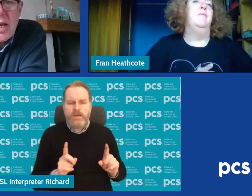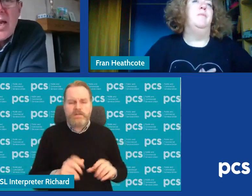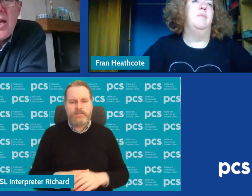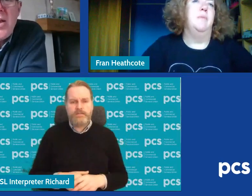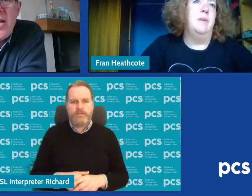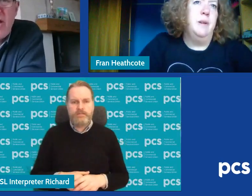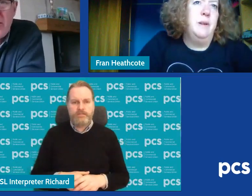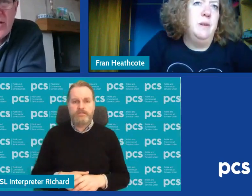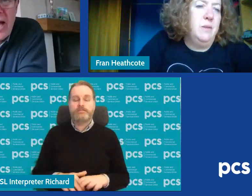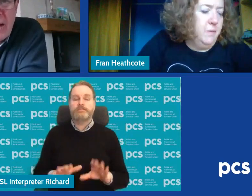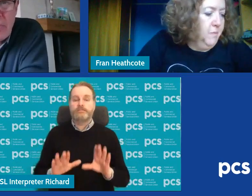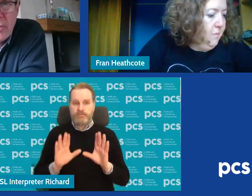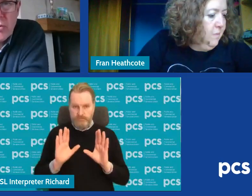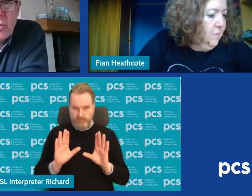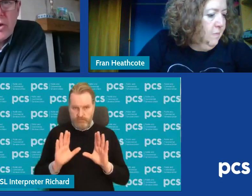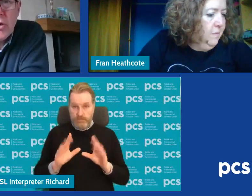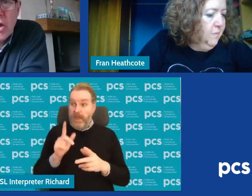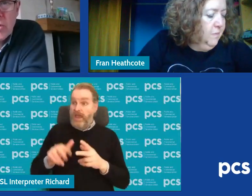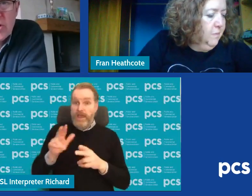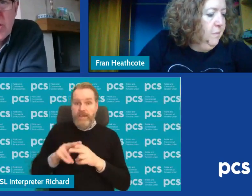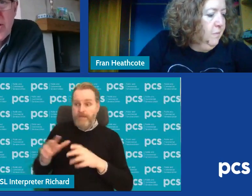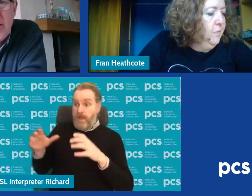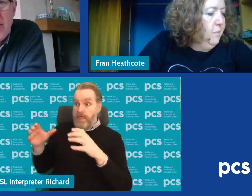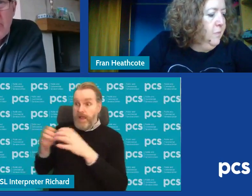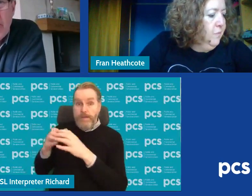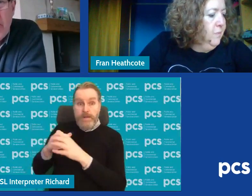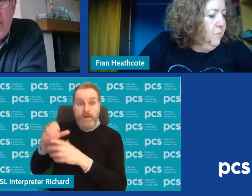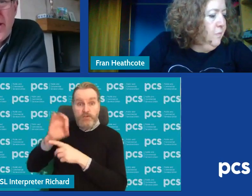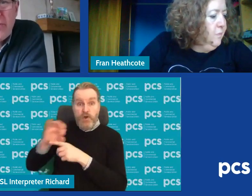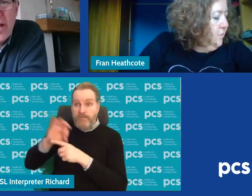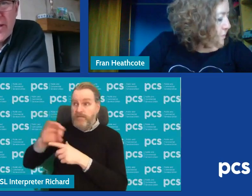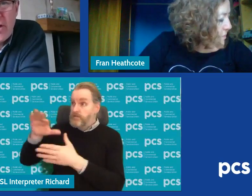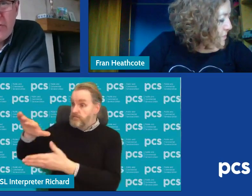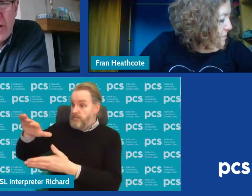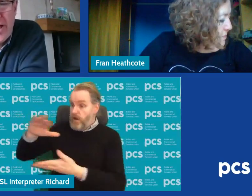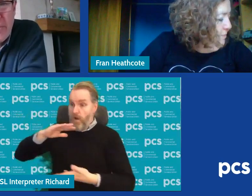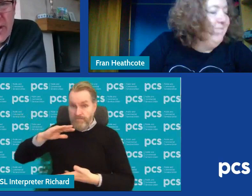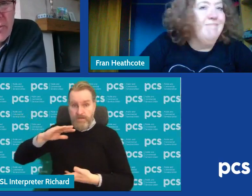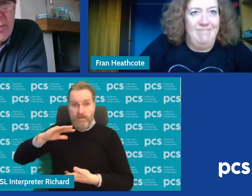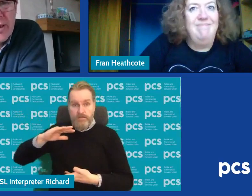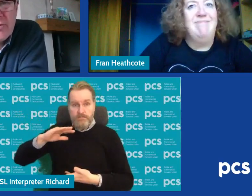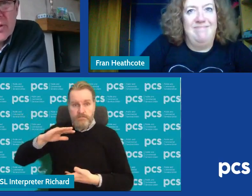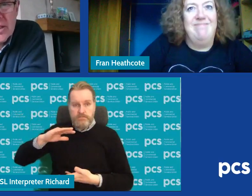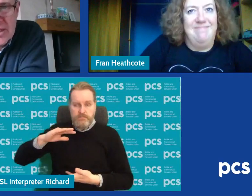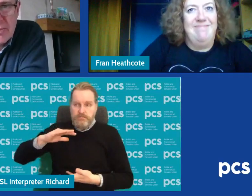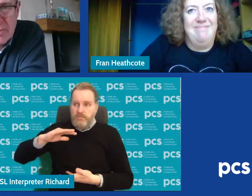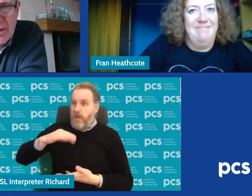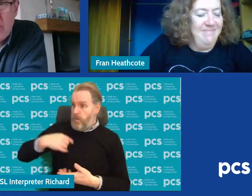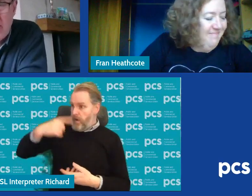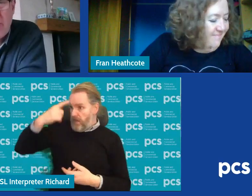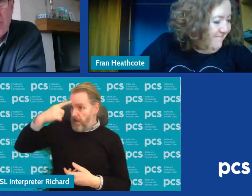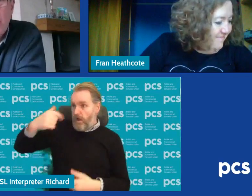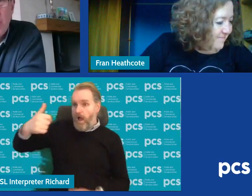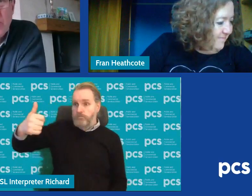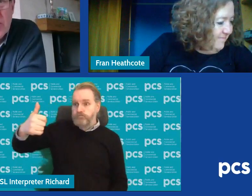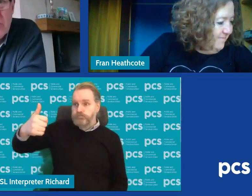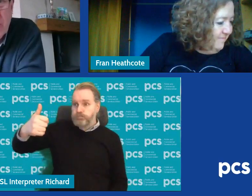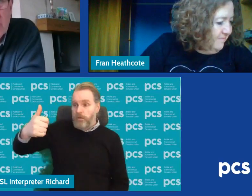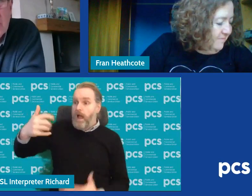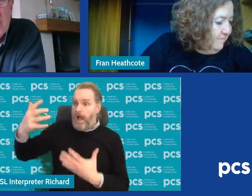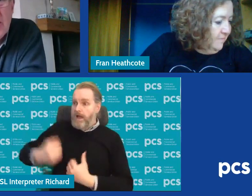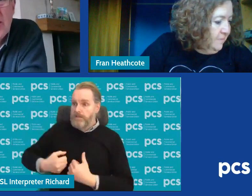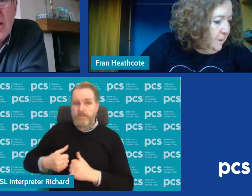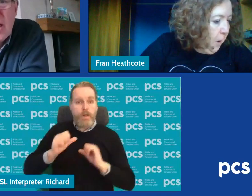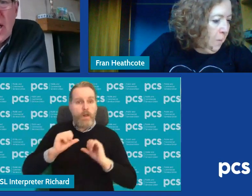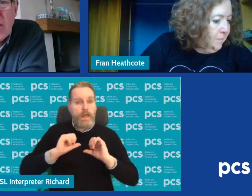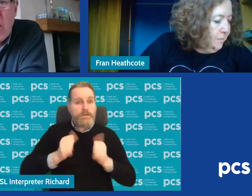let's be clear, in the event that happened, which would be good news, if we had an offer in April that we believe was acceptable, that would be good news, is the first